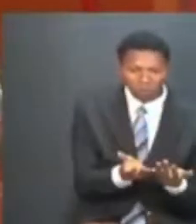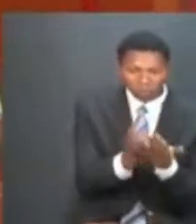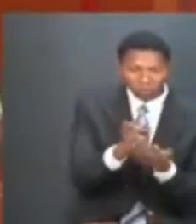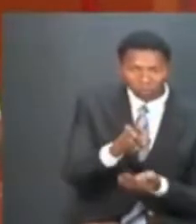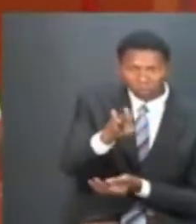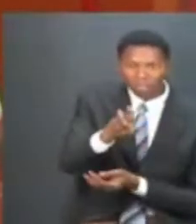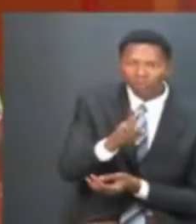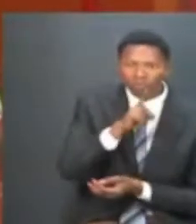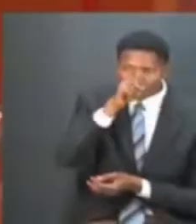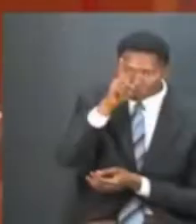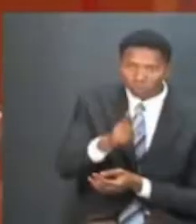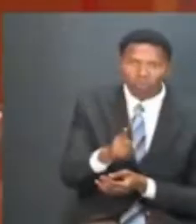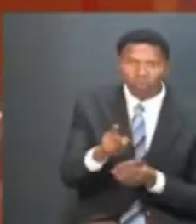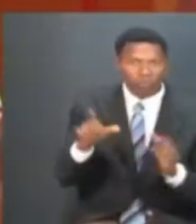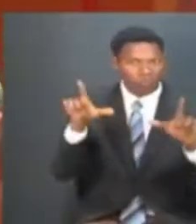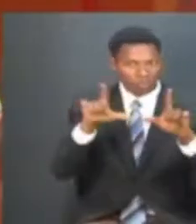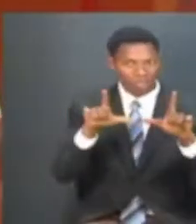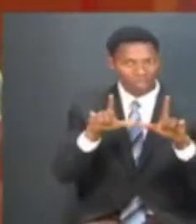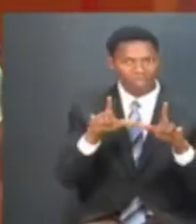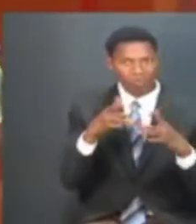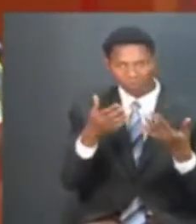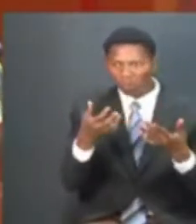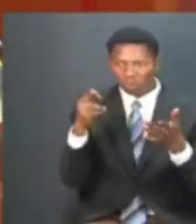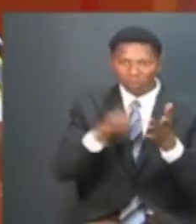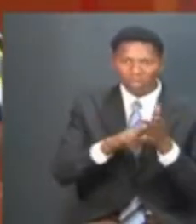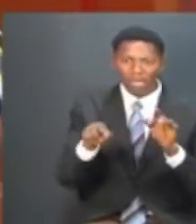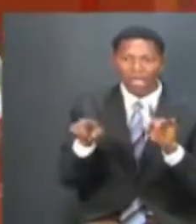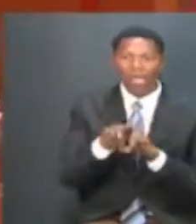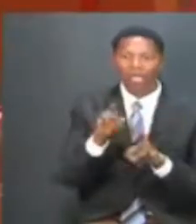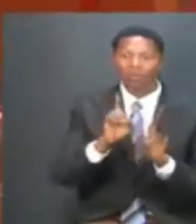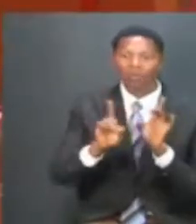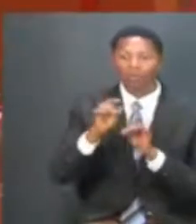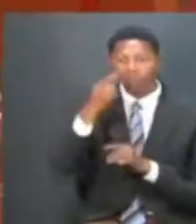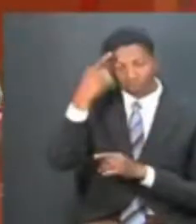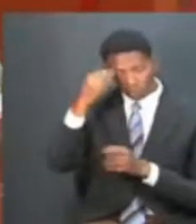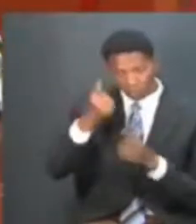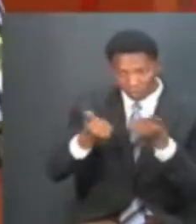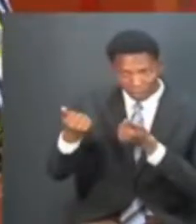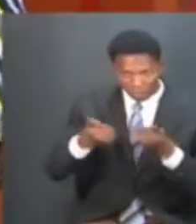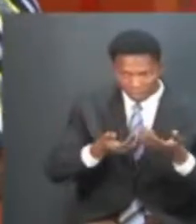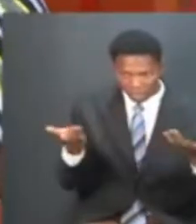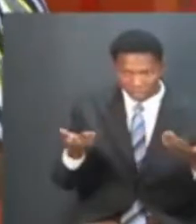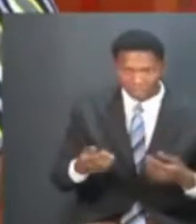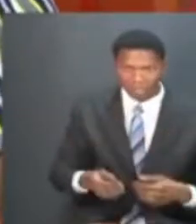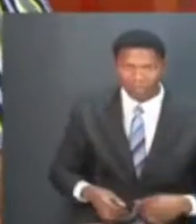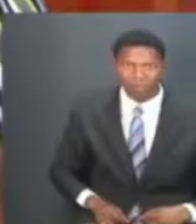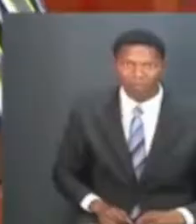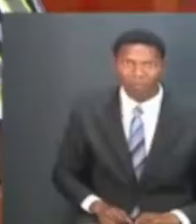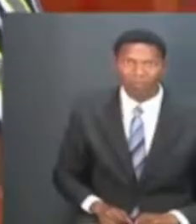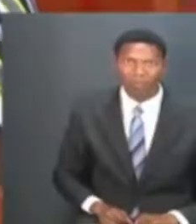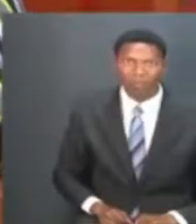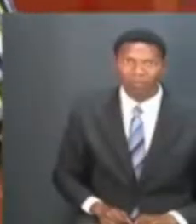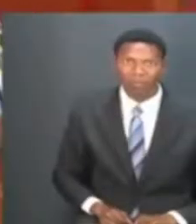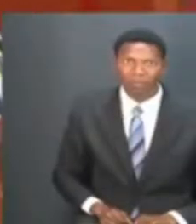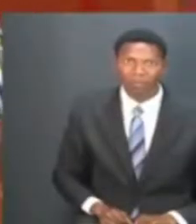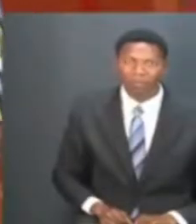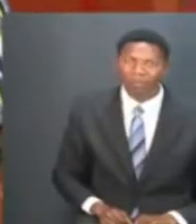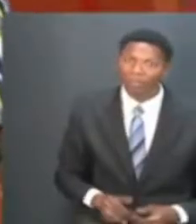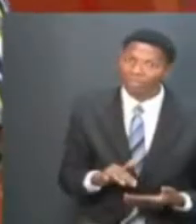waterworthy, just like we do for vehicles. Speaker, in most cases, enforcement is also